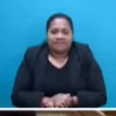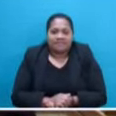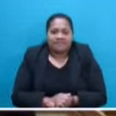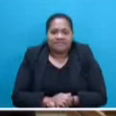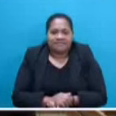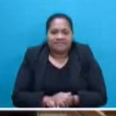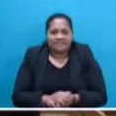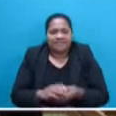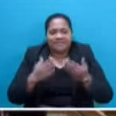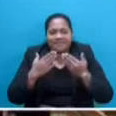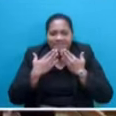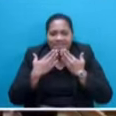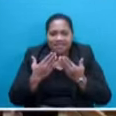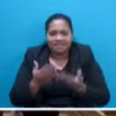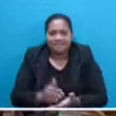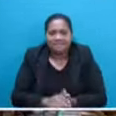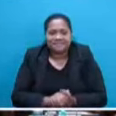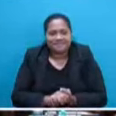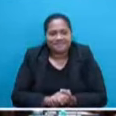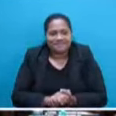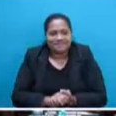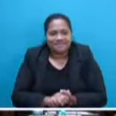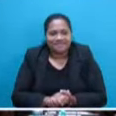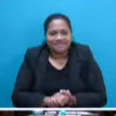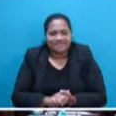I thank the Honourable Prime Minister for